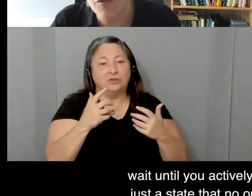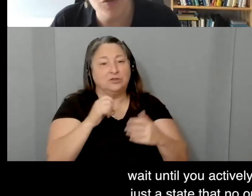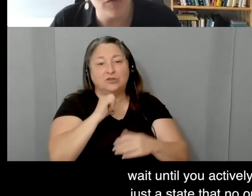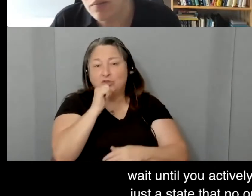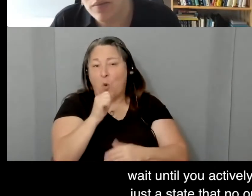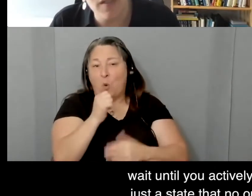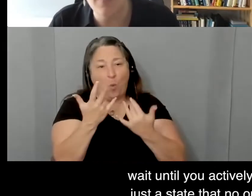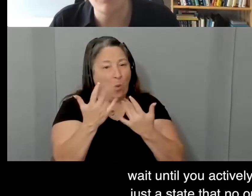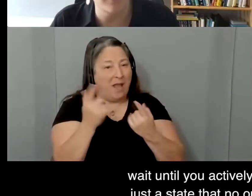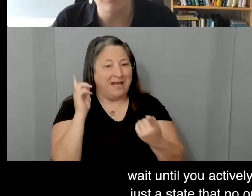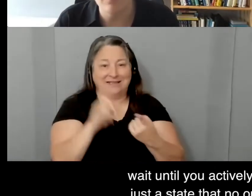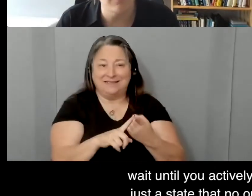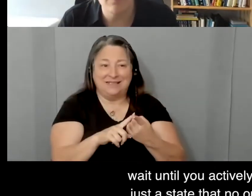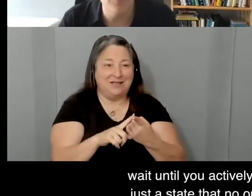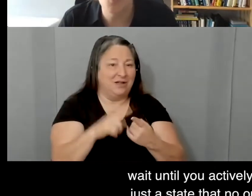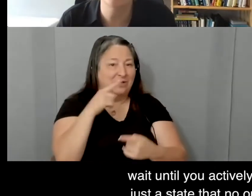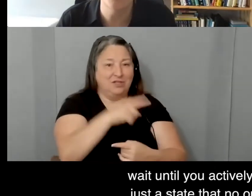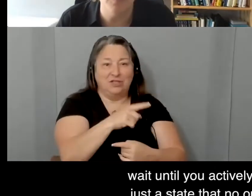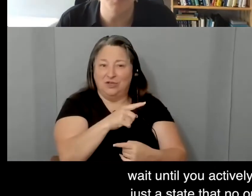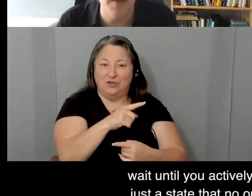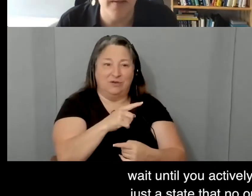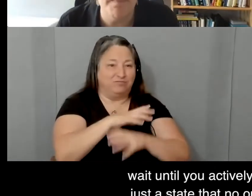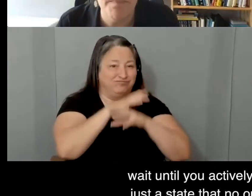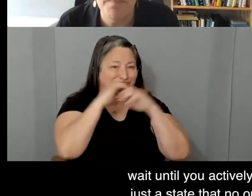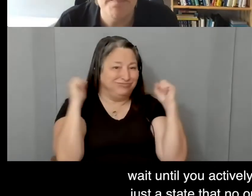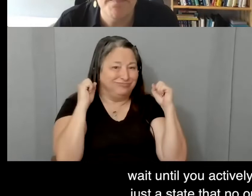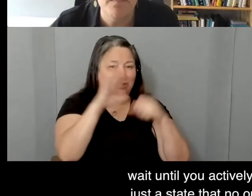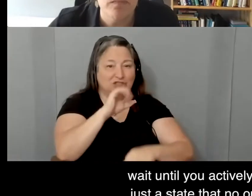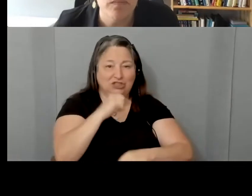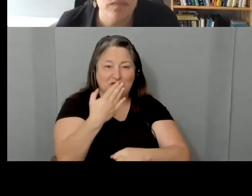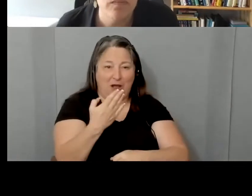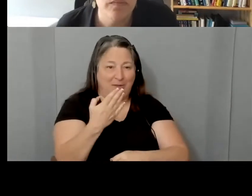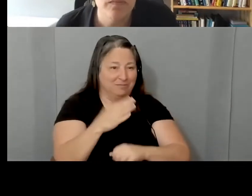job. That's just a state that no one deserves to be in.